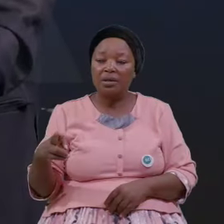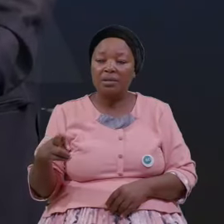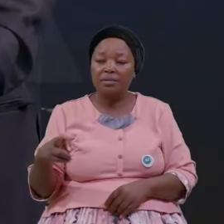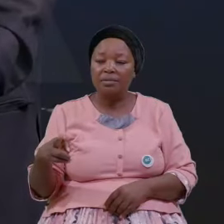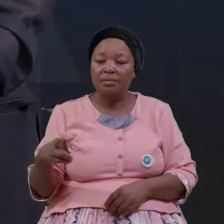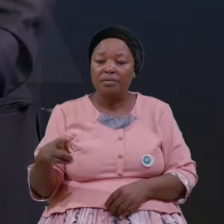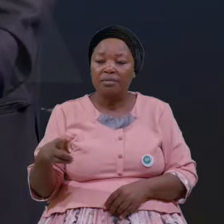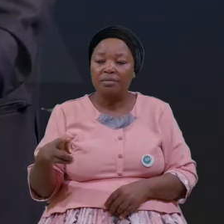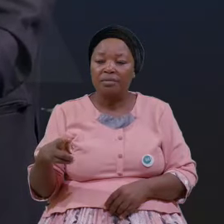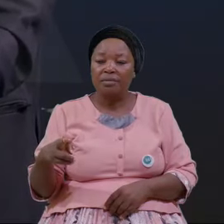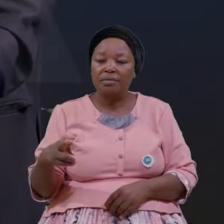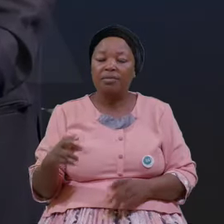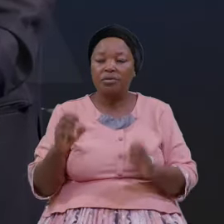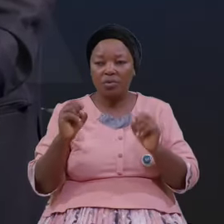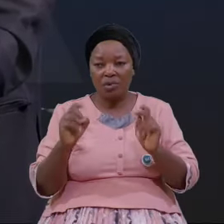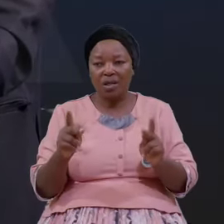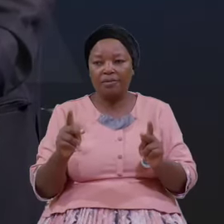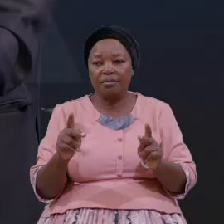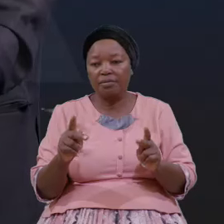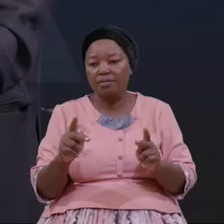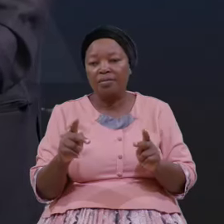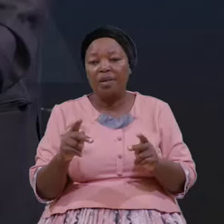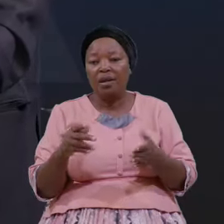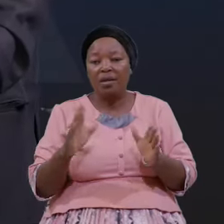Okay, let's continue, please.